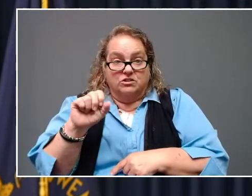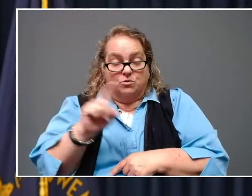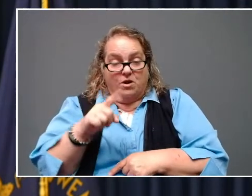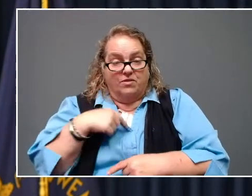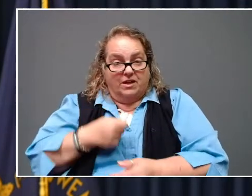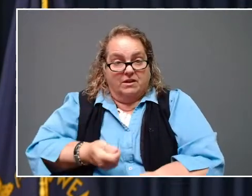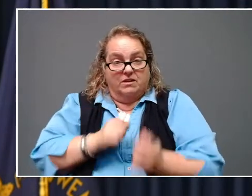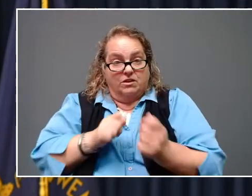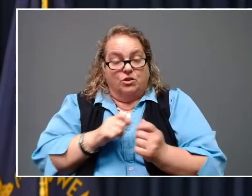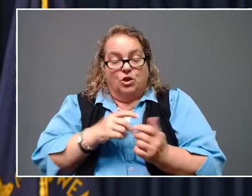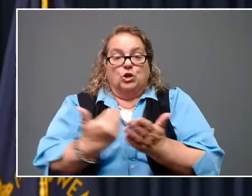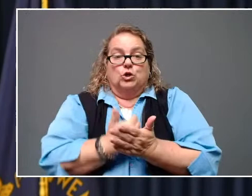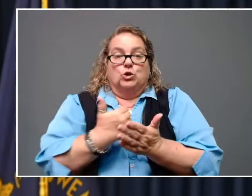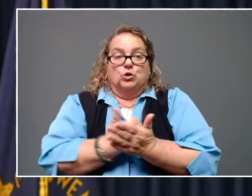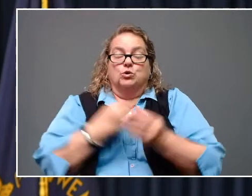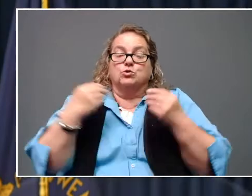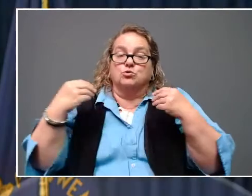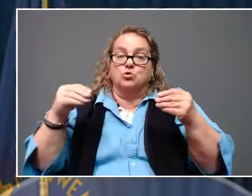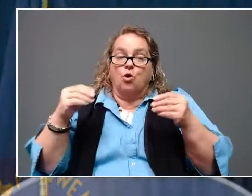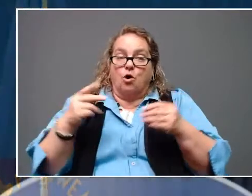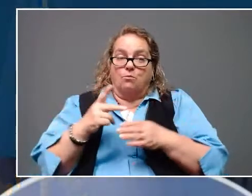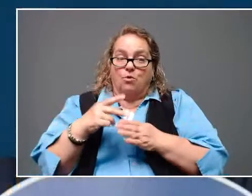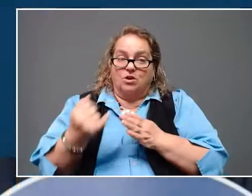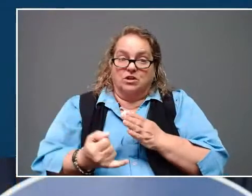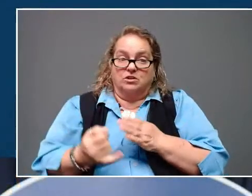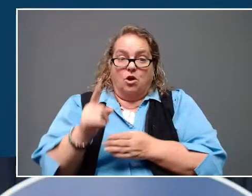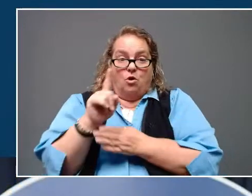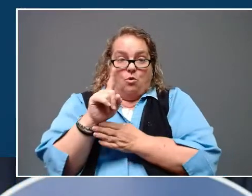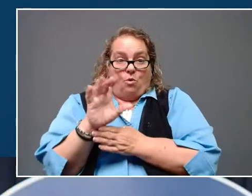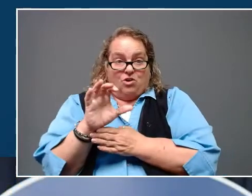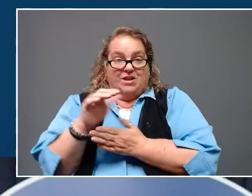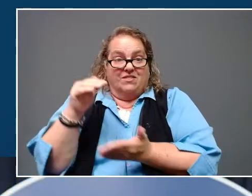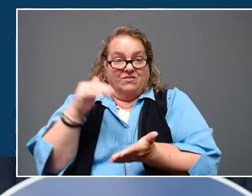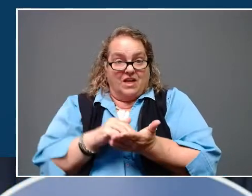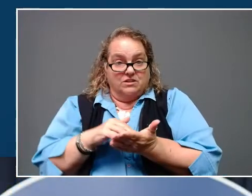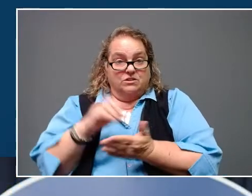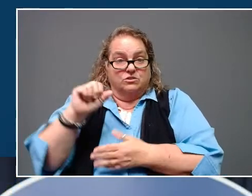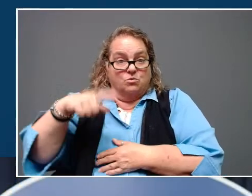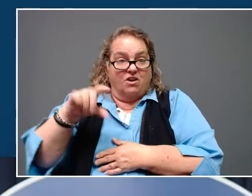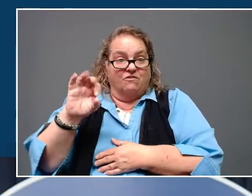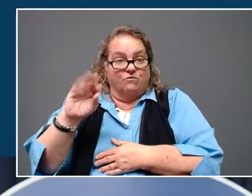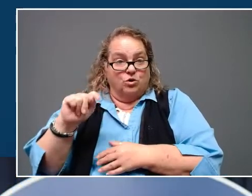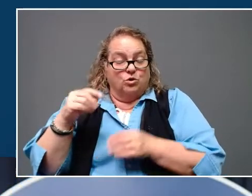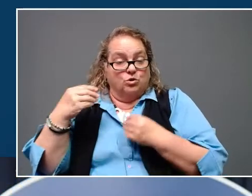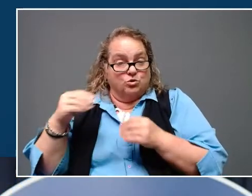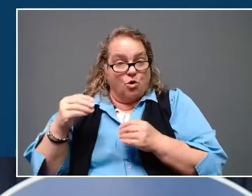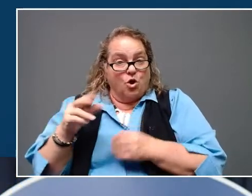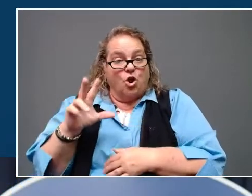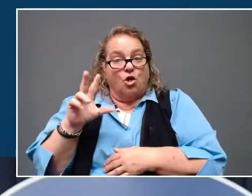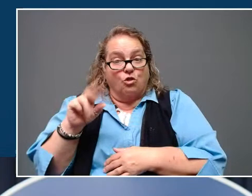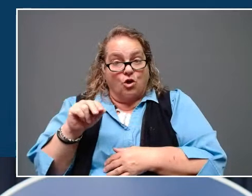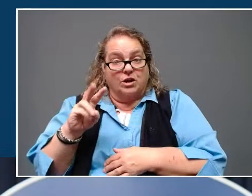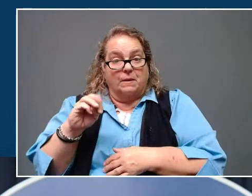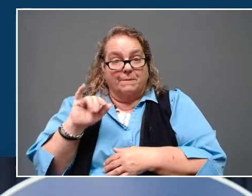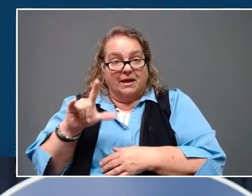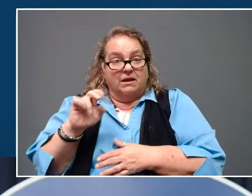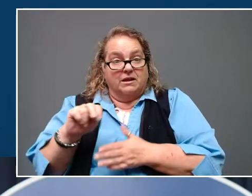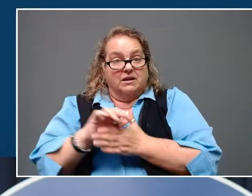store project. It's a 100,000 square foot store, $30 million